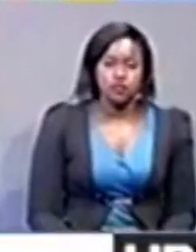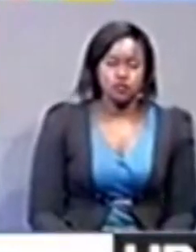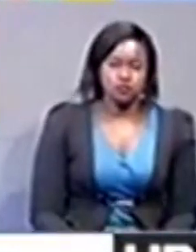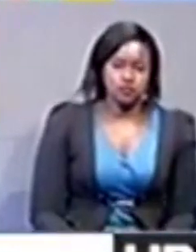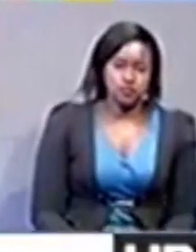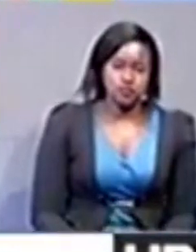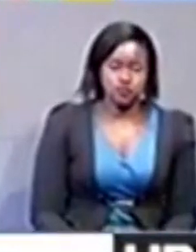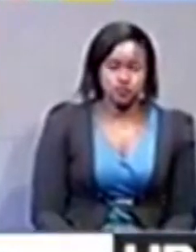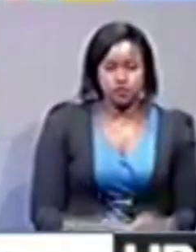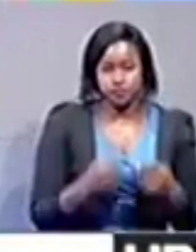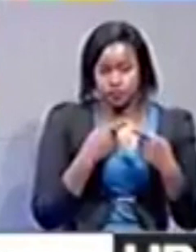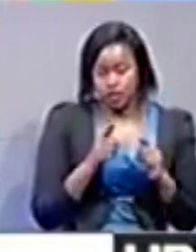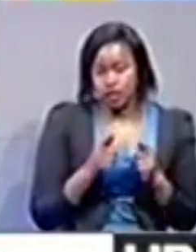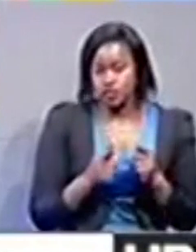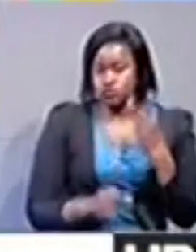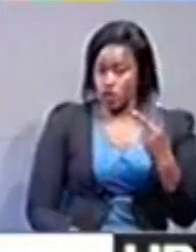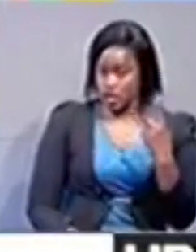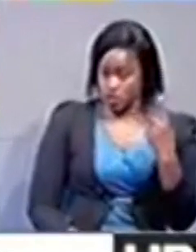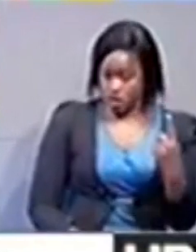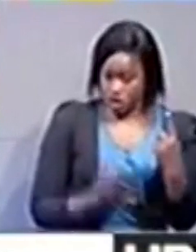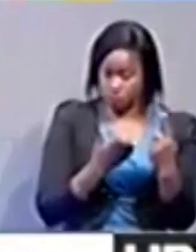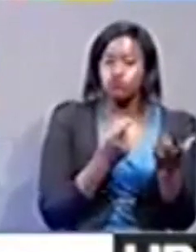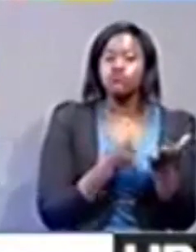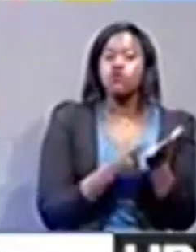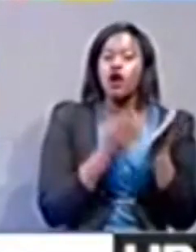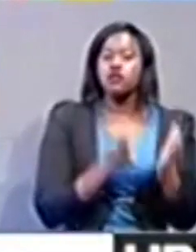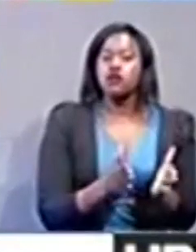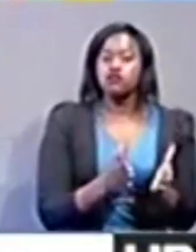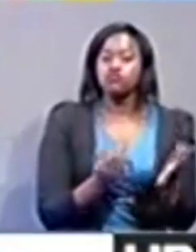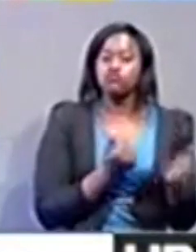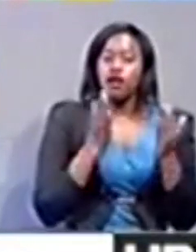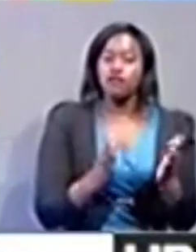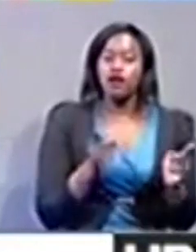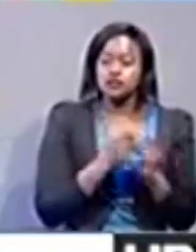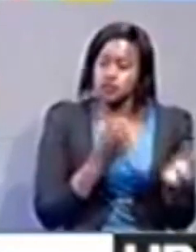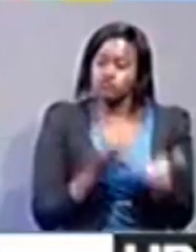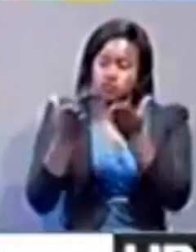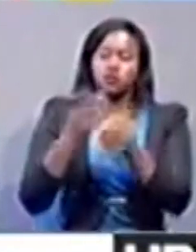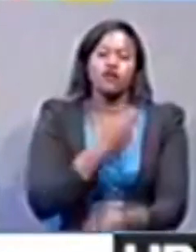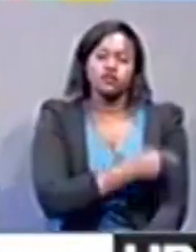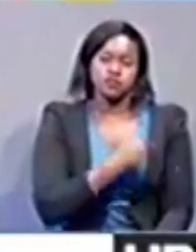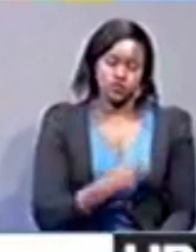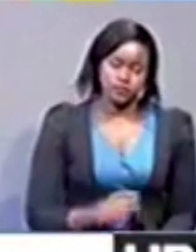However, 21 were Ugandan drivers who were taken to hospital.